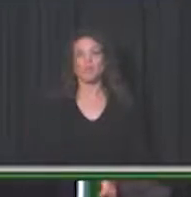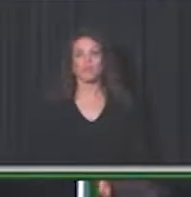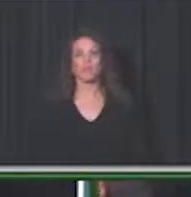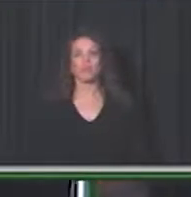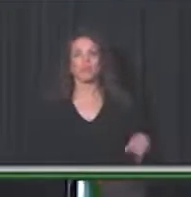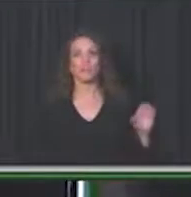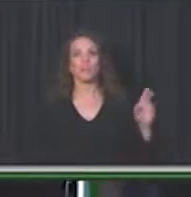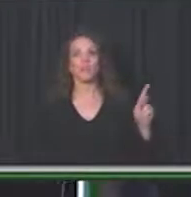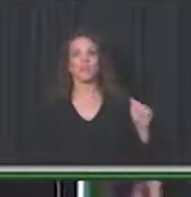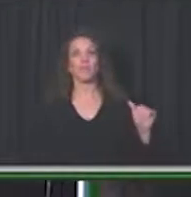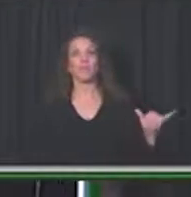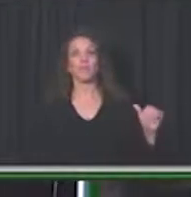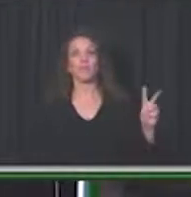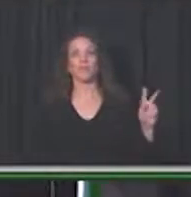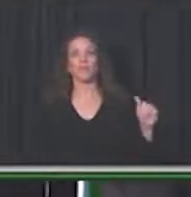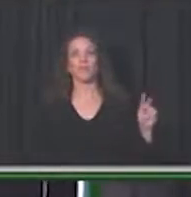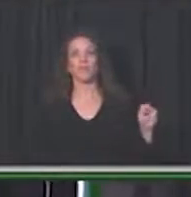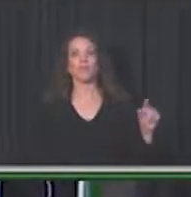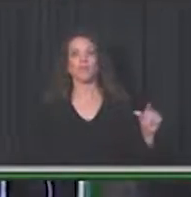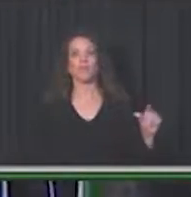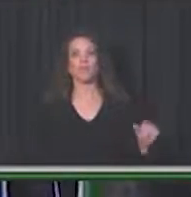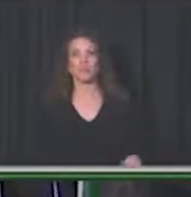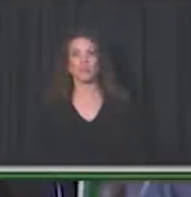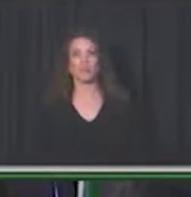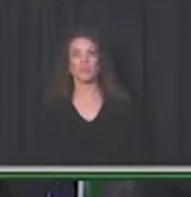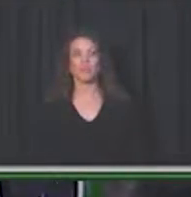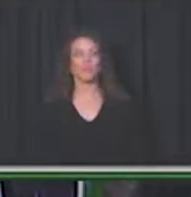Kane Veng.